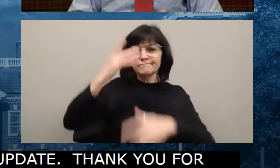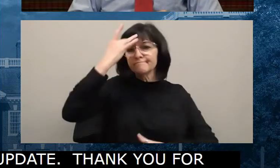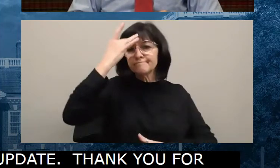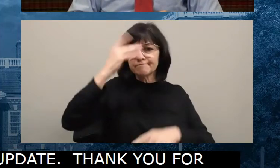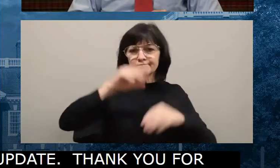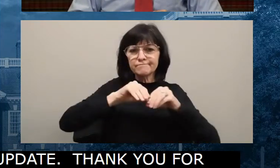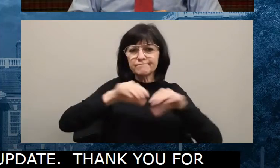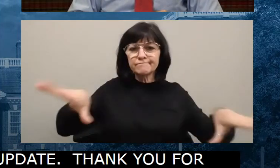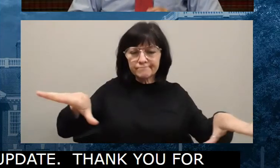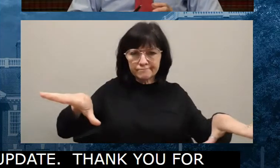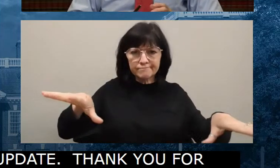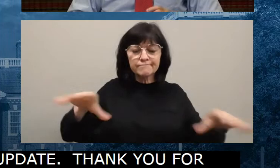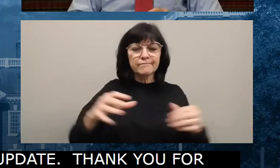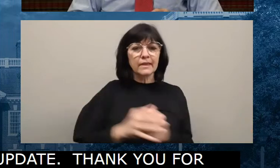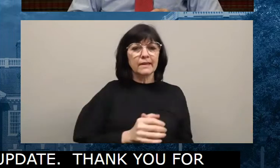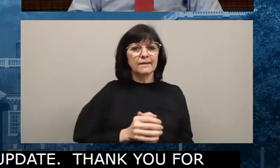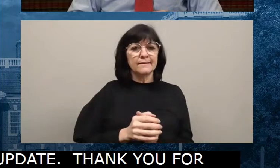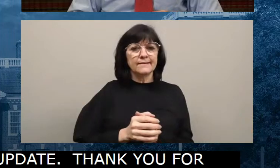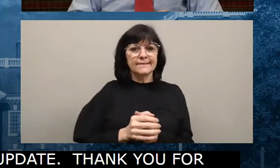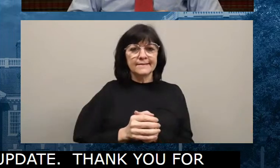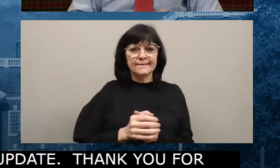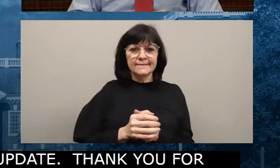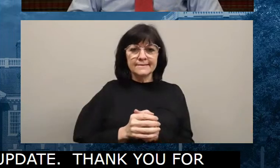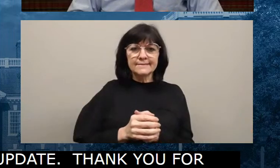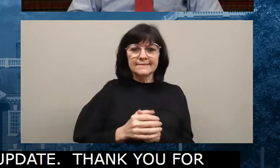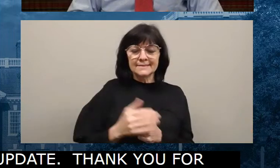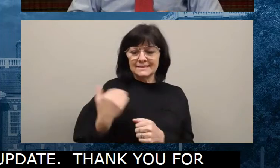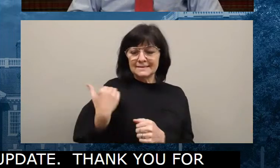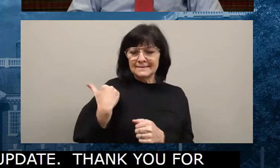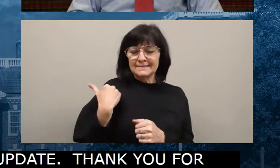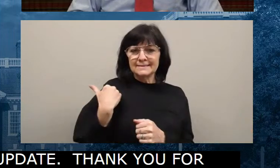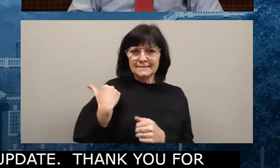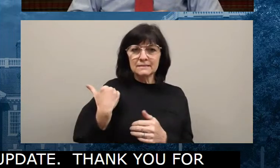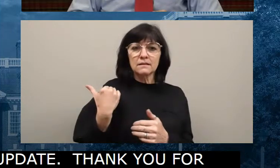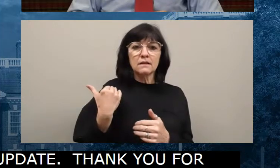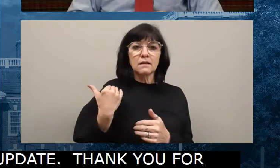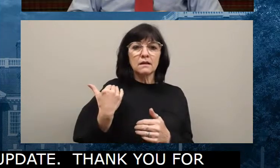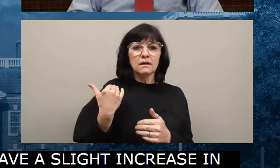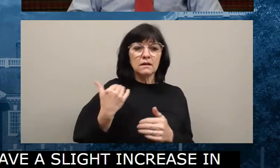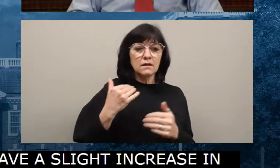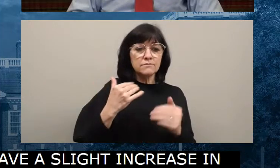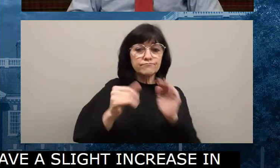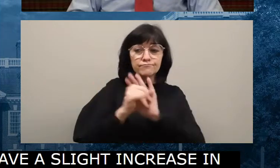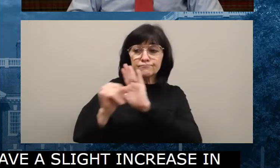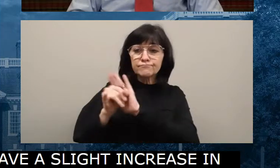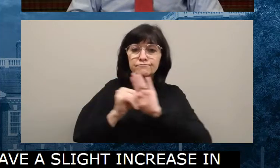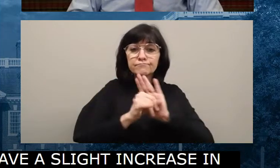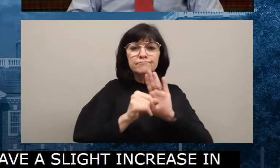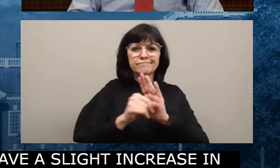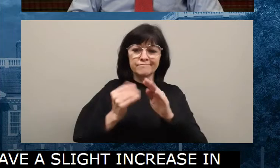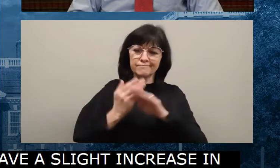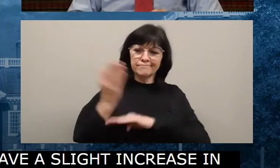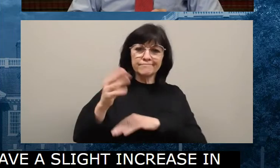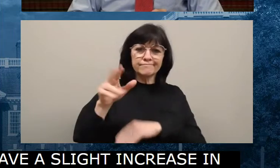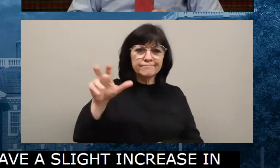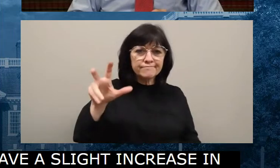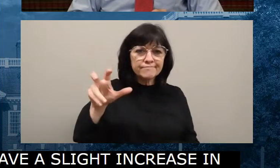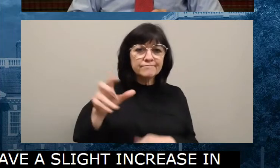we're over 300 again, just slightly 331. We had trended down to around 200, under